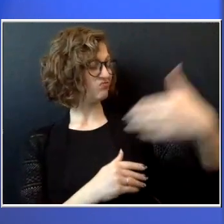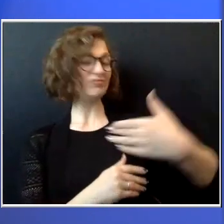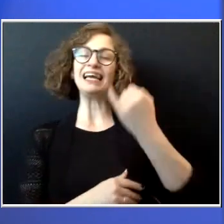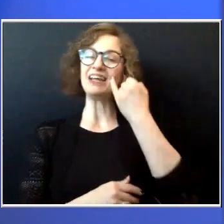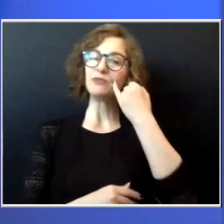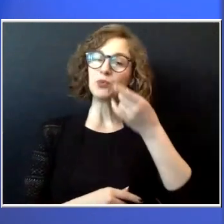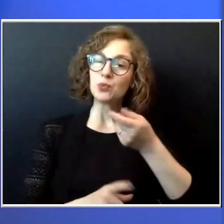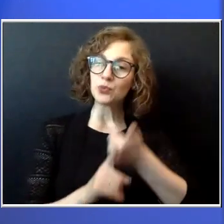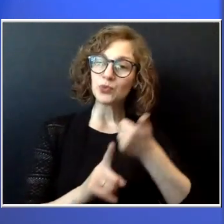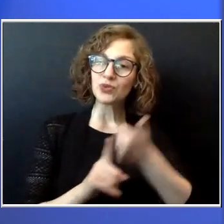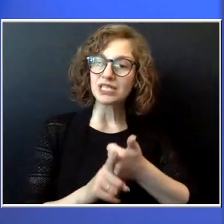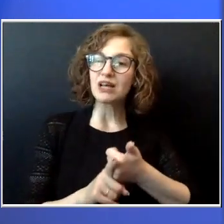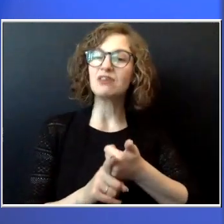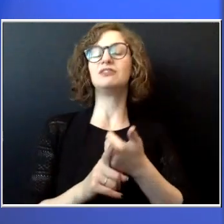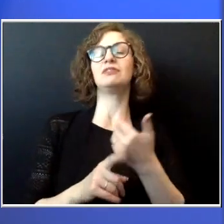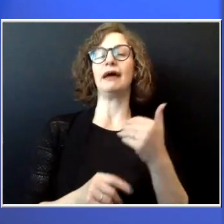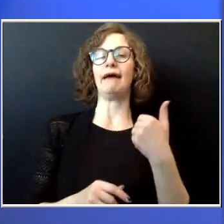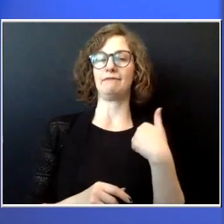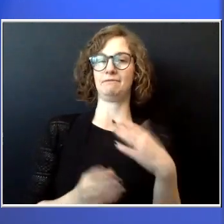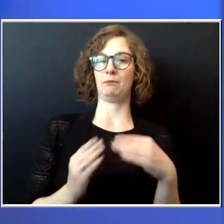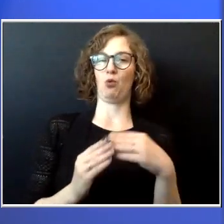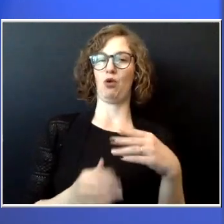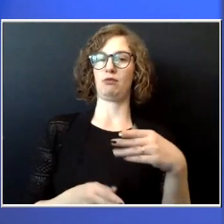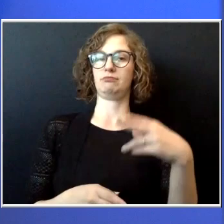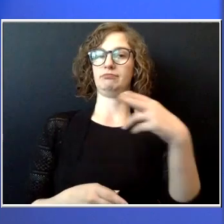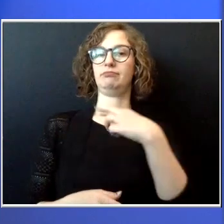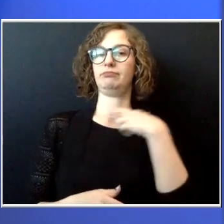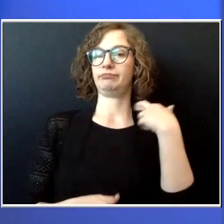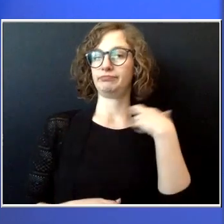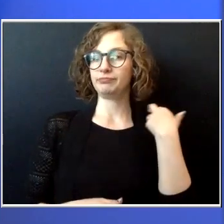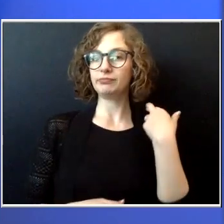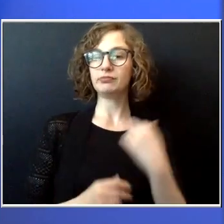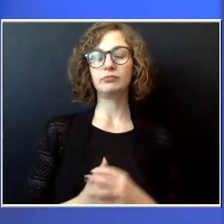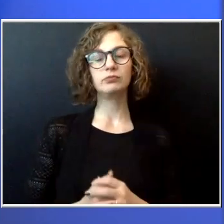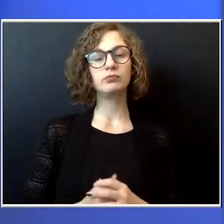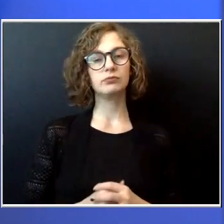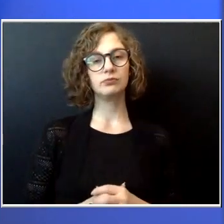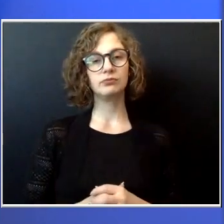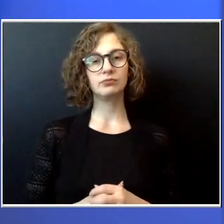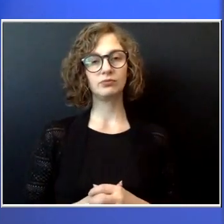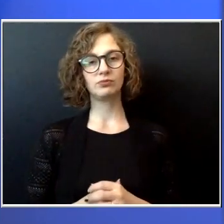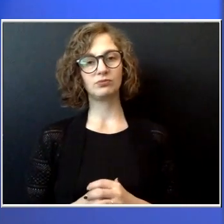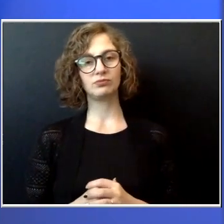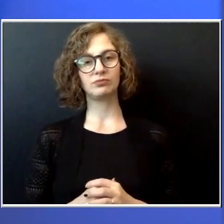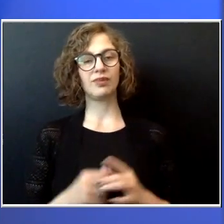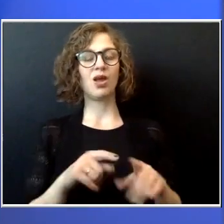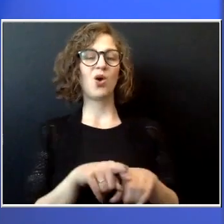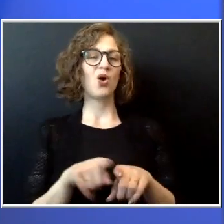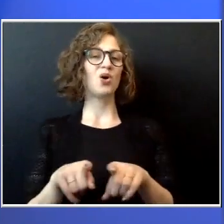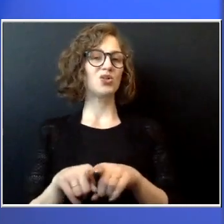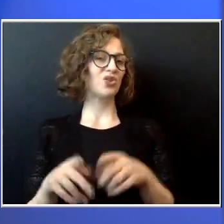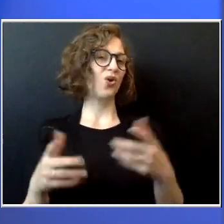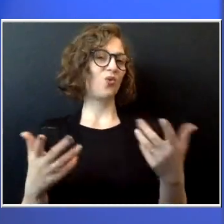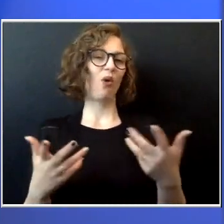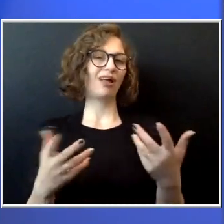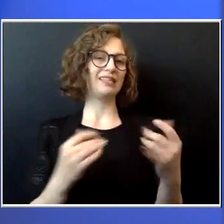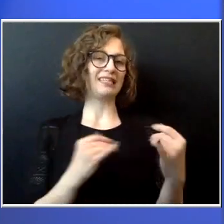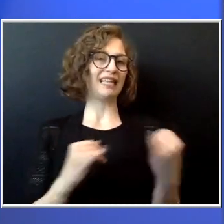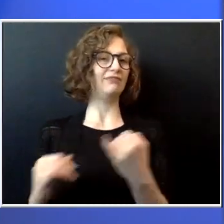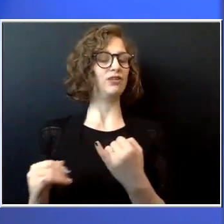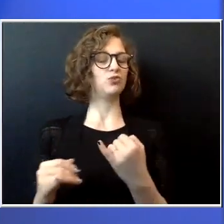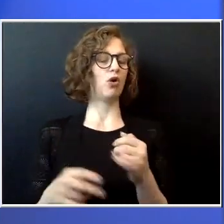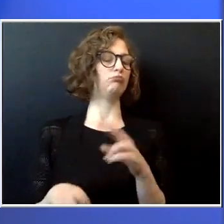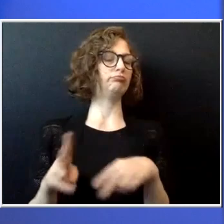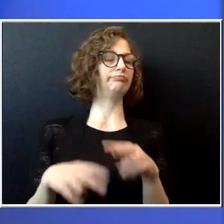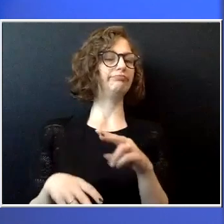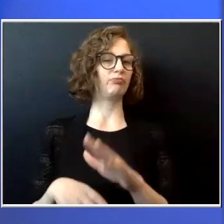to discuss what is an individual's perception of risk for cancer, either based on medical history or family history,